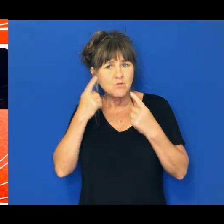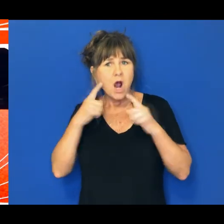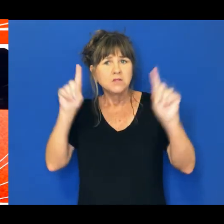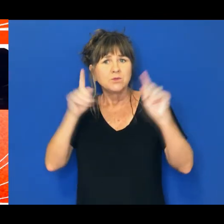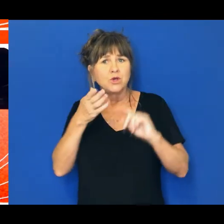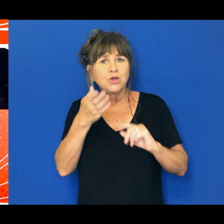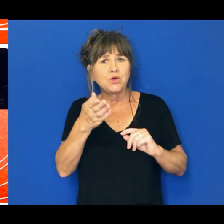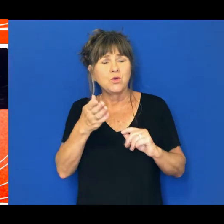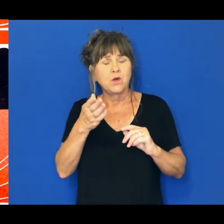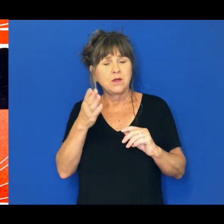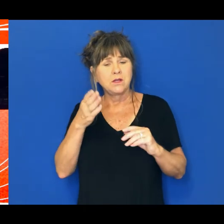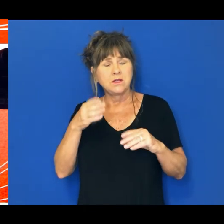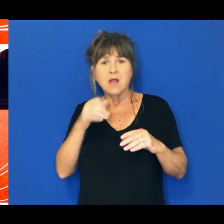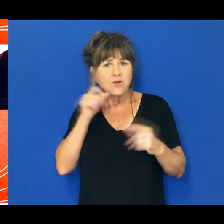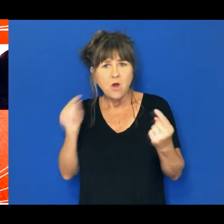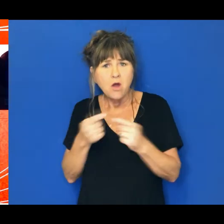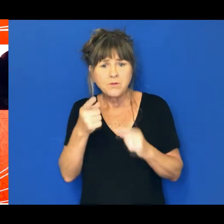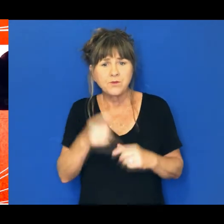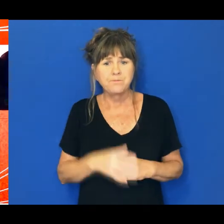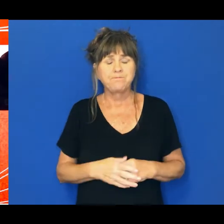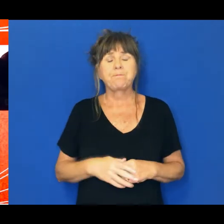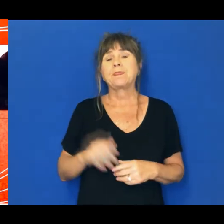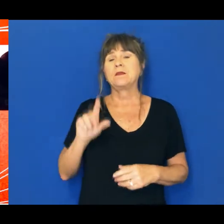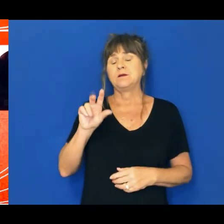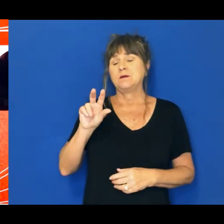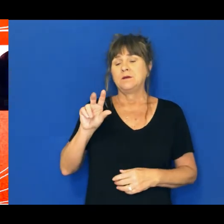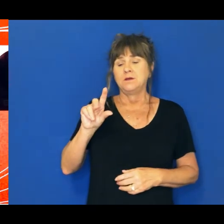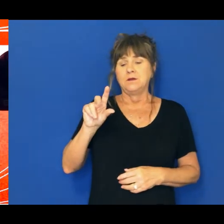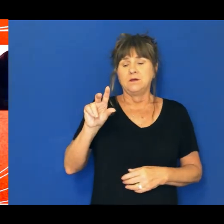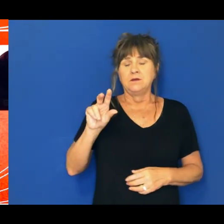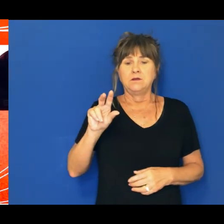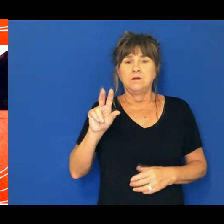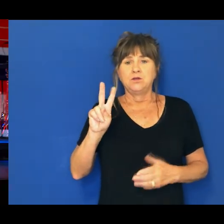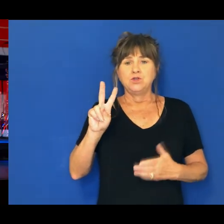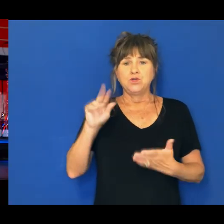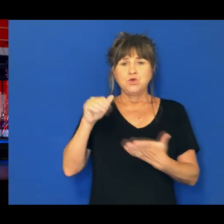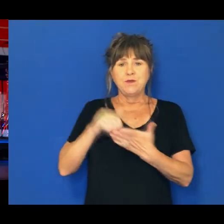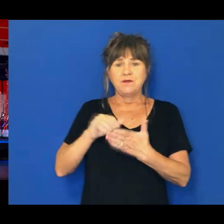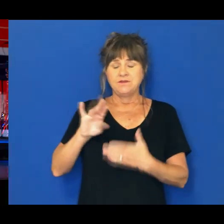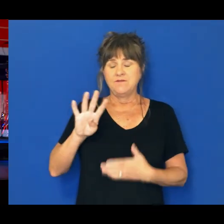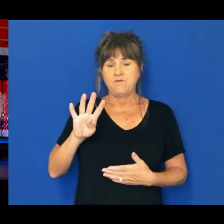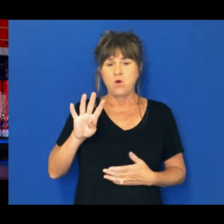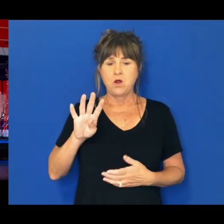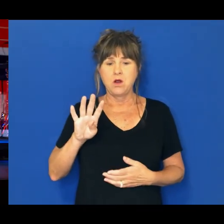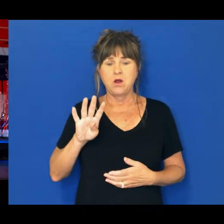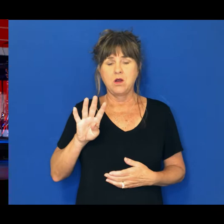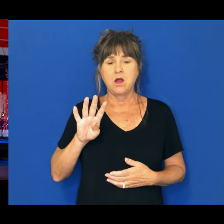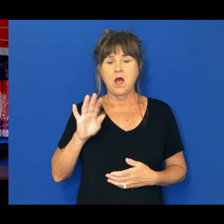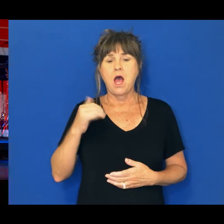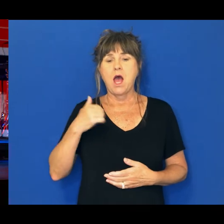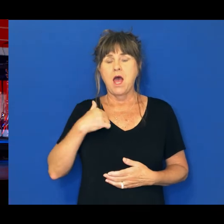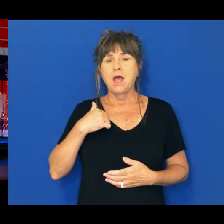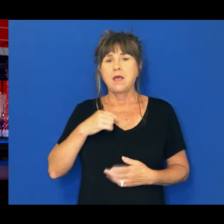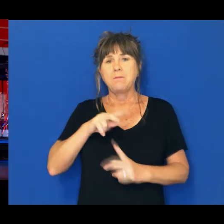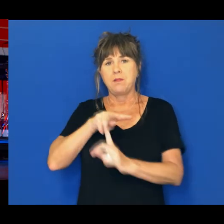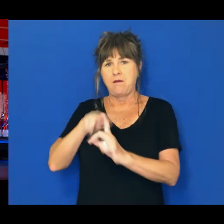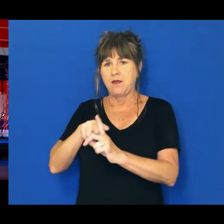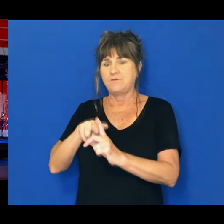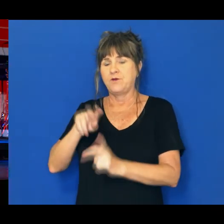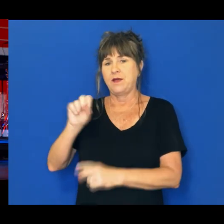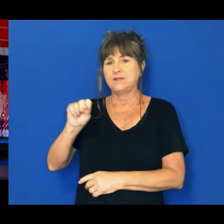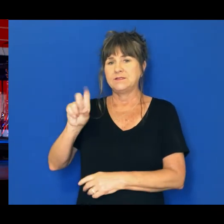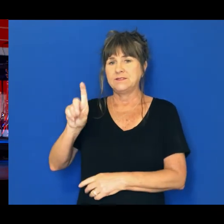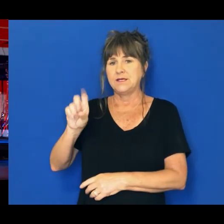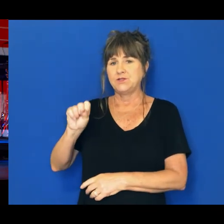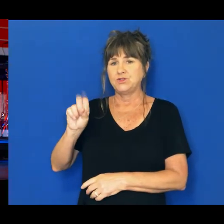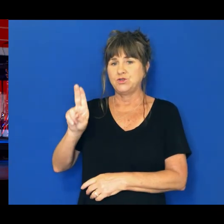today. In 2004, I moved to San Diego because I applied to San Diego State College. It would be my junior year. And